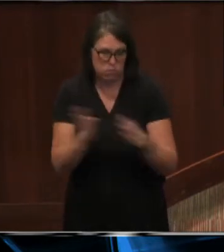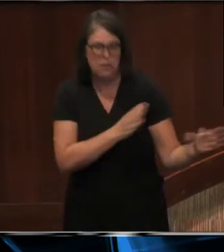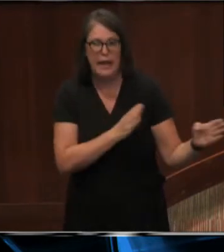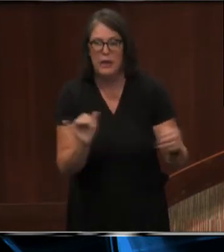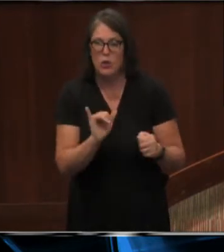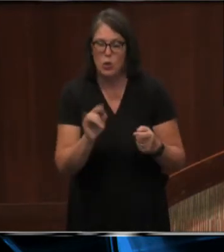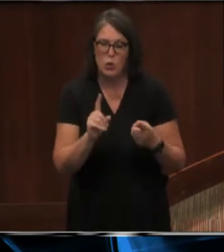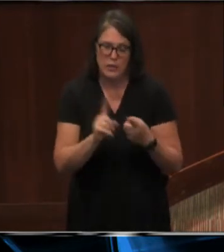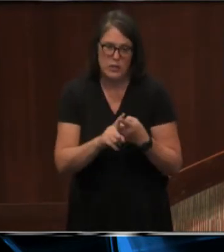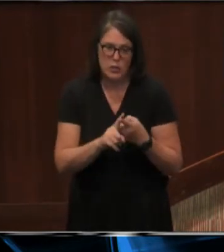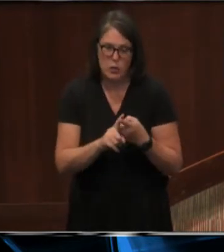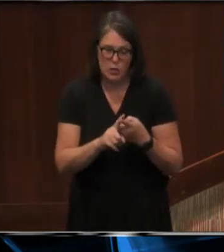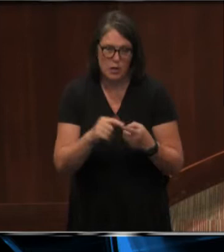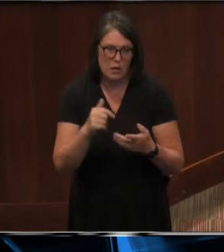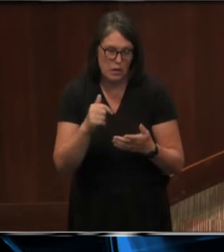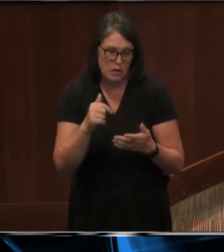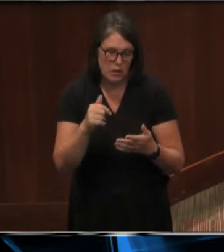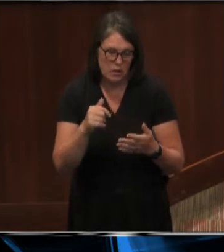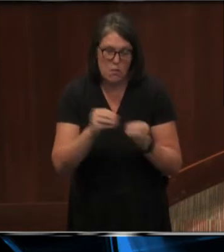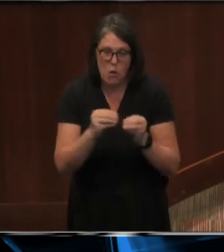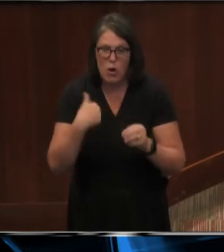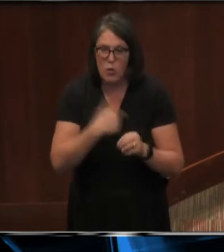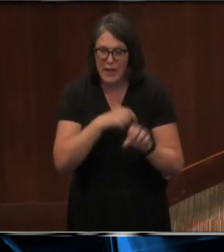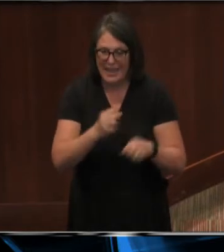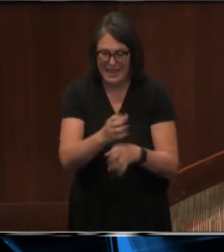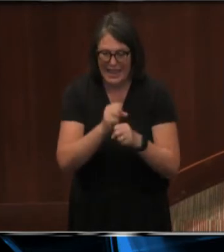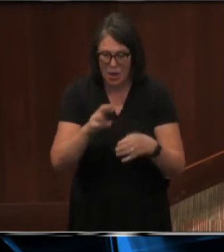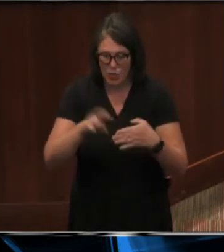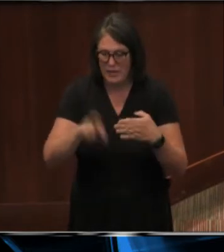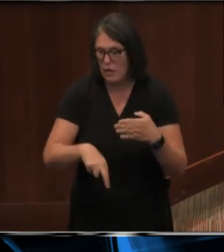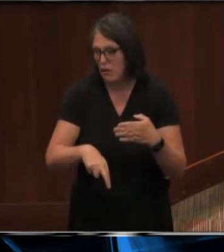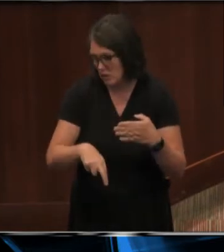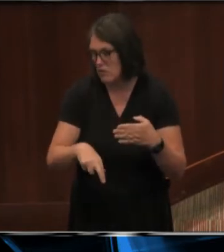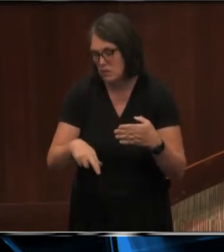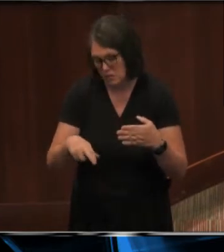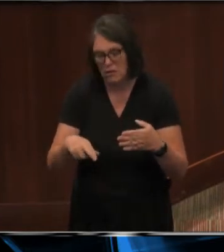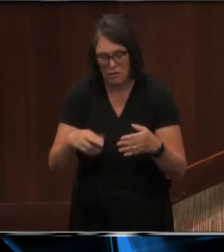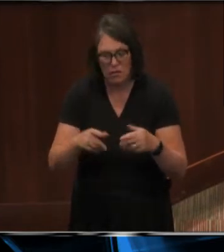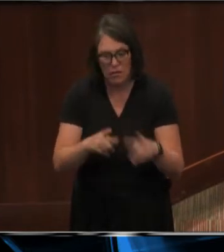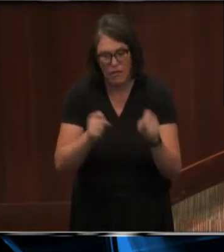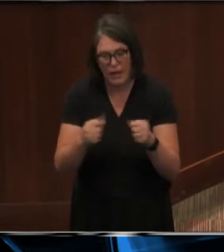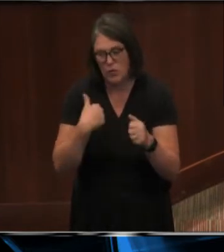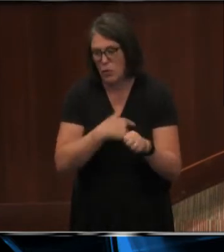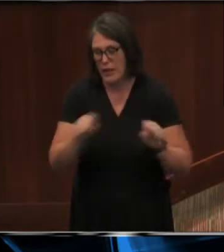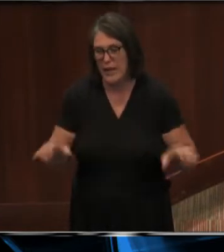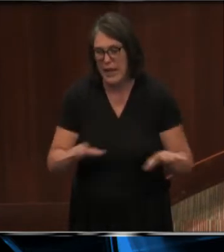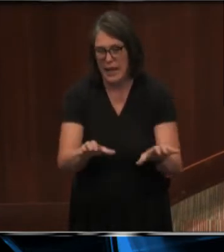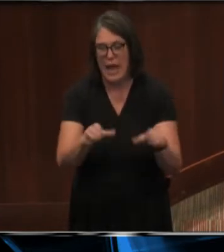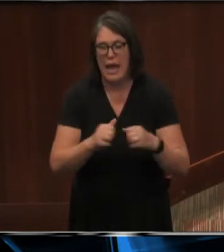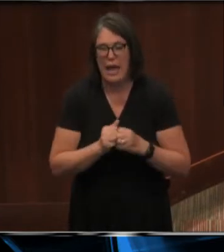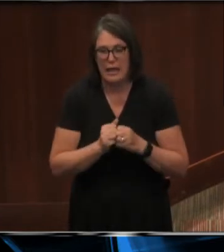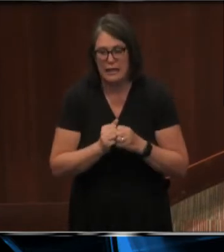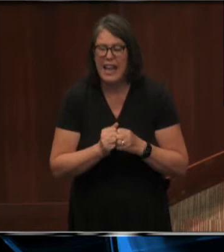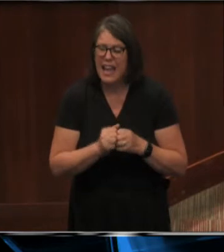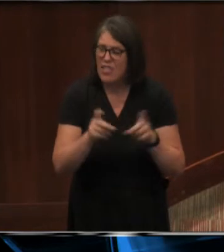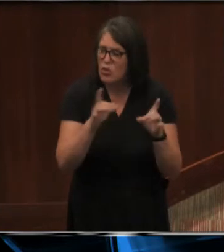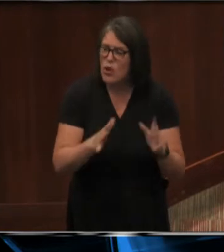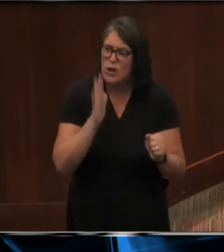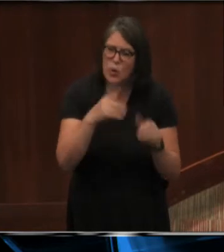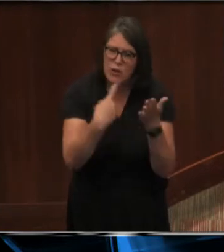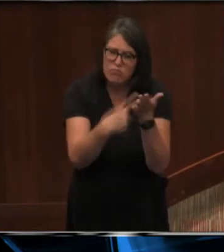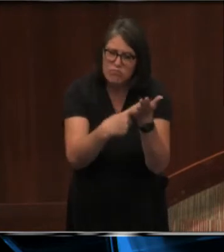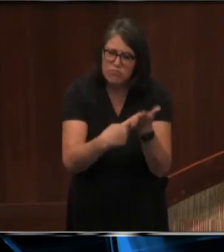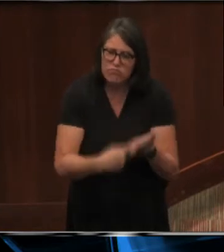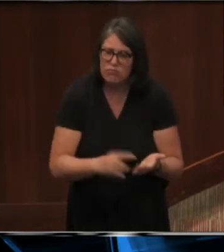can get results, the quicker we can act. And Deputy Director Ryberg will go through our mitigation